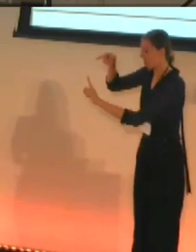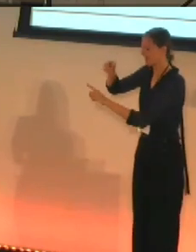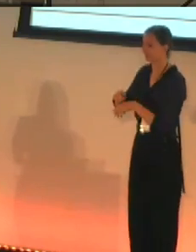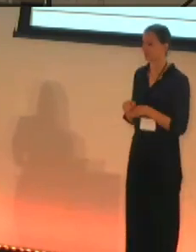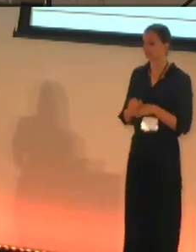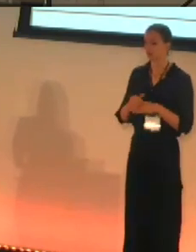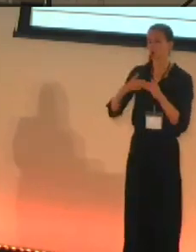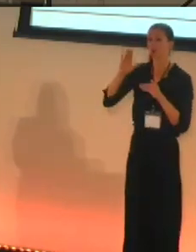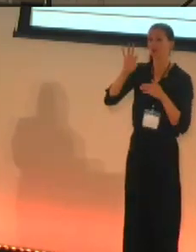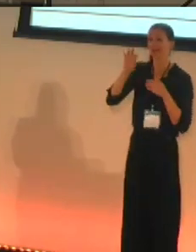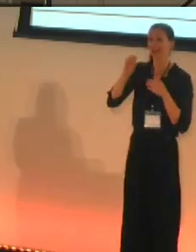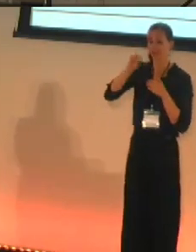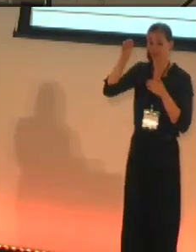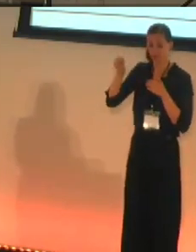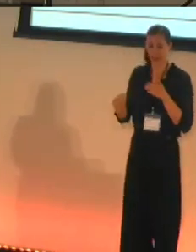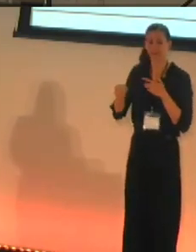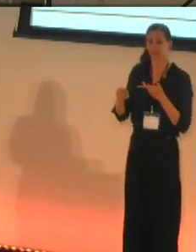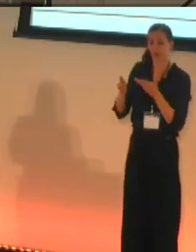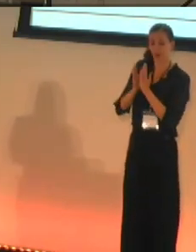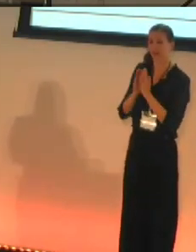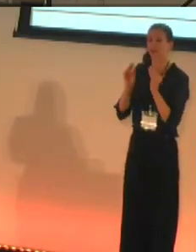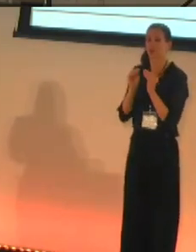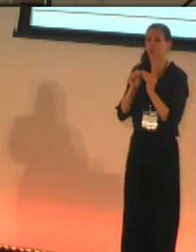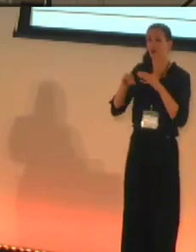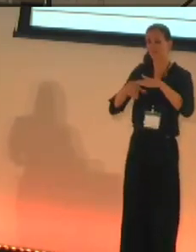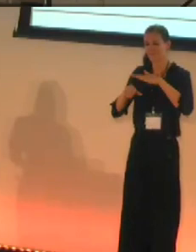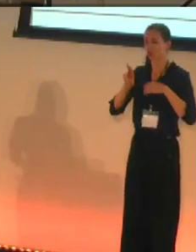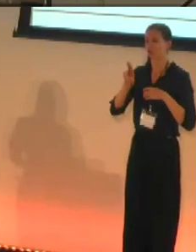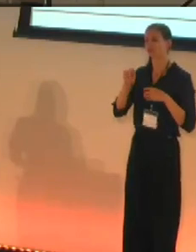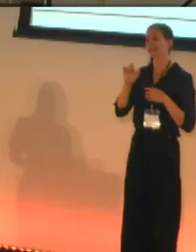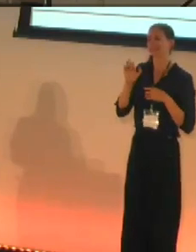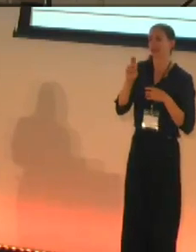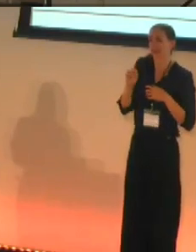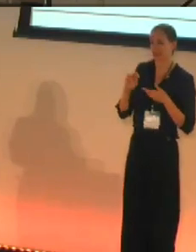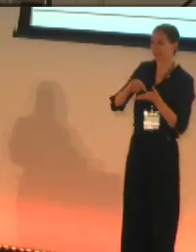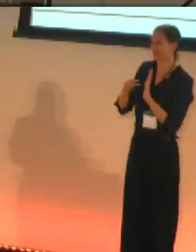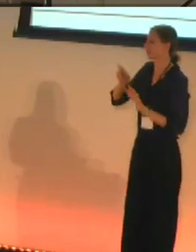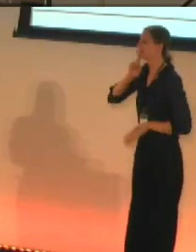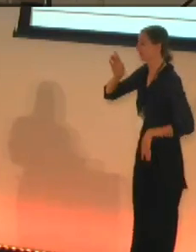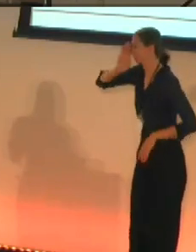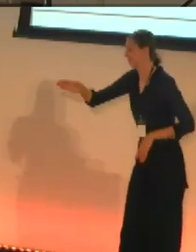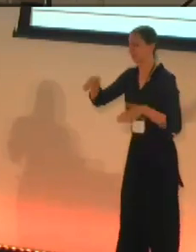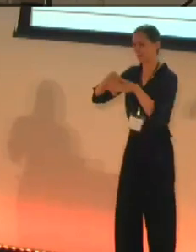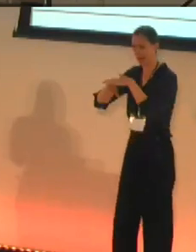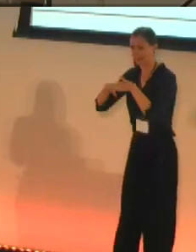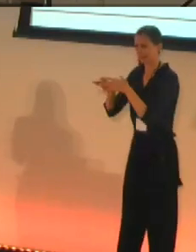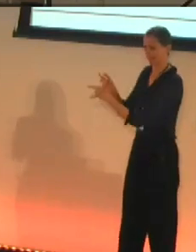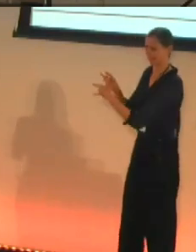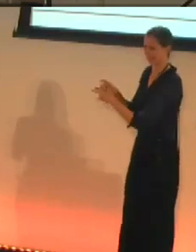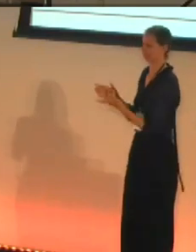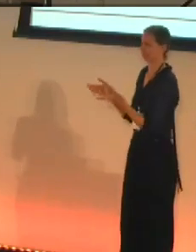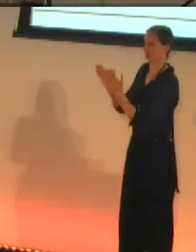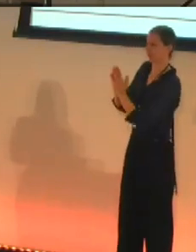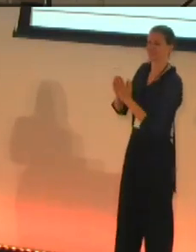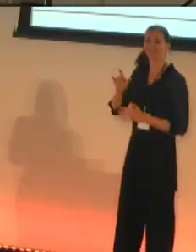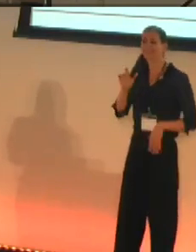these participants' requests were utilitarian. And the participants did not ask any personal questions, and they did not engage in small talk, and they only